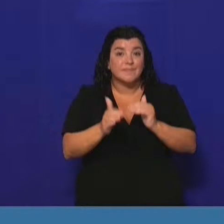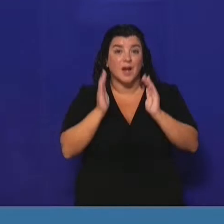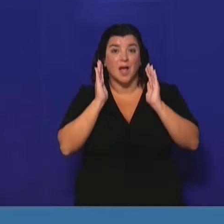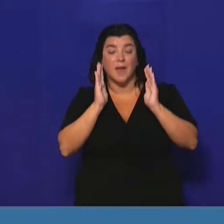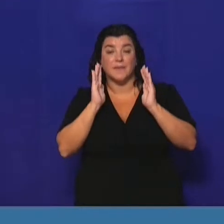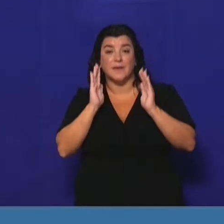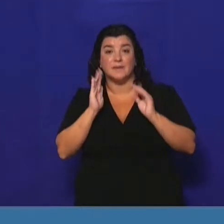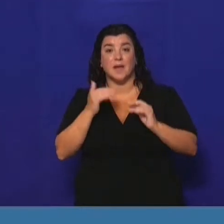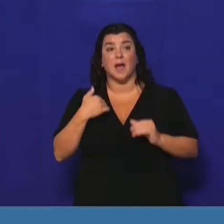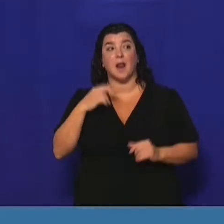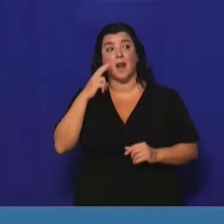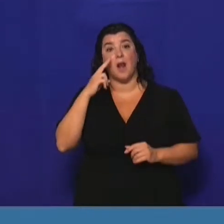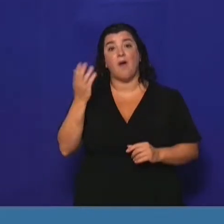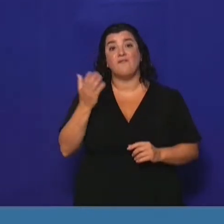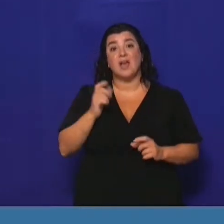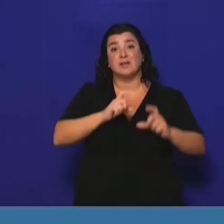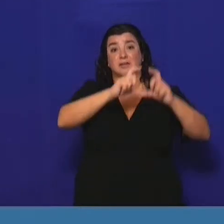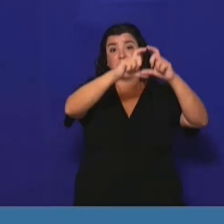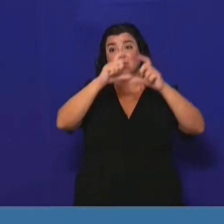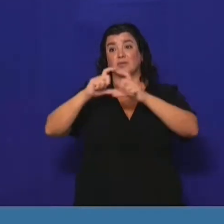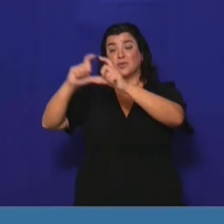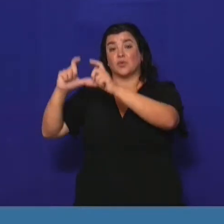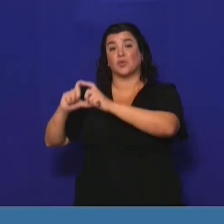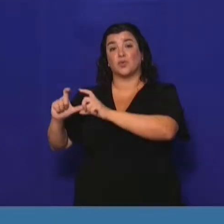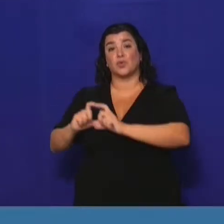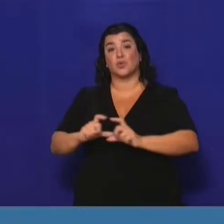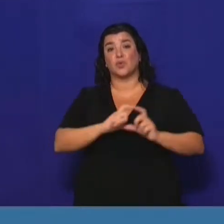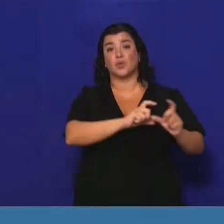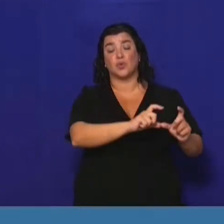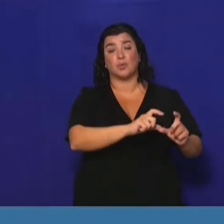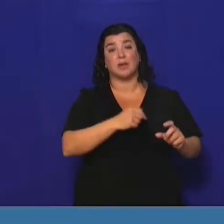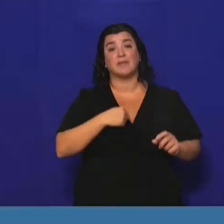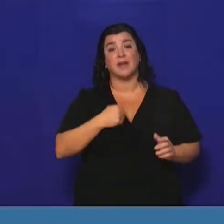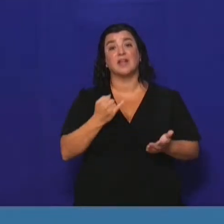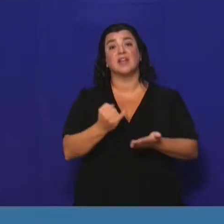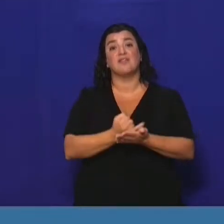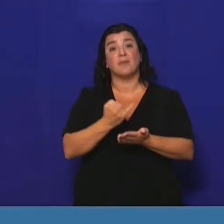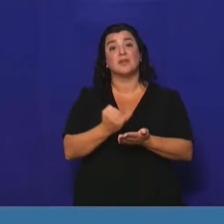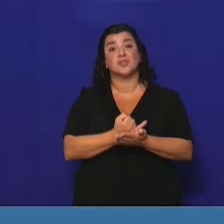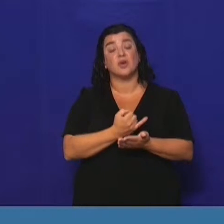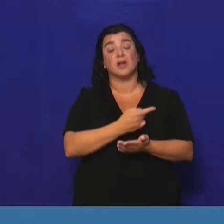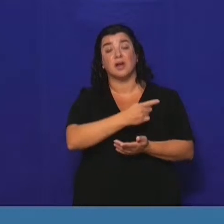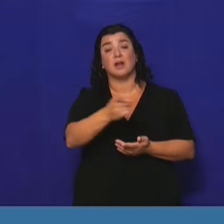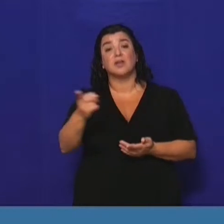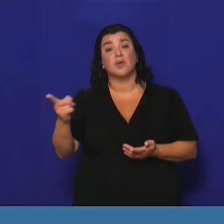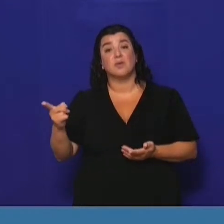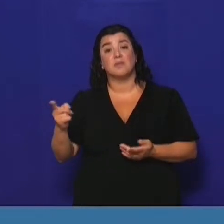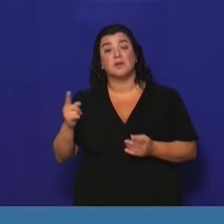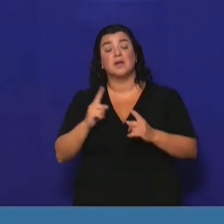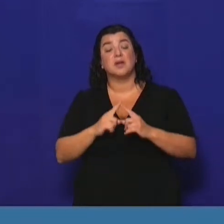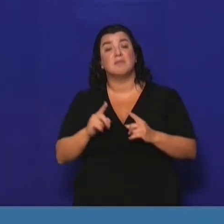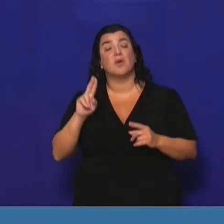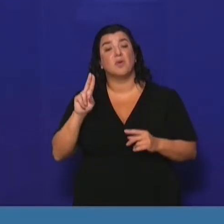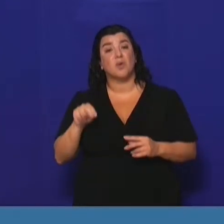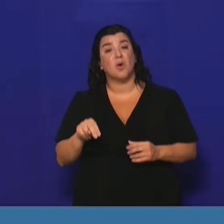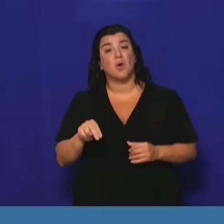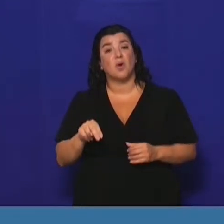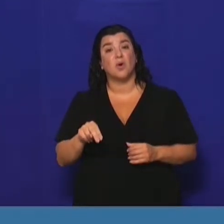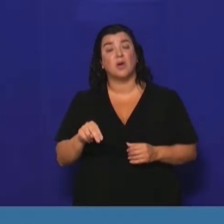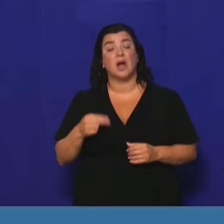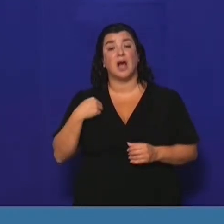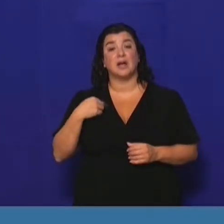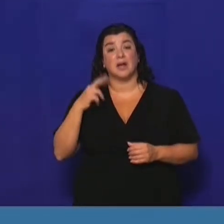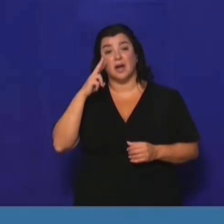you where the clusters are happening, this is for your information, but also we strictly follow